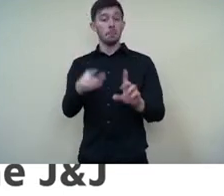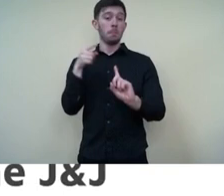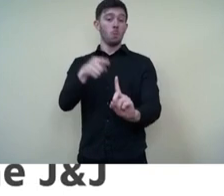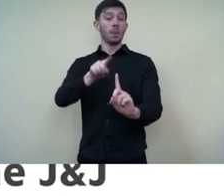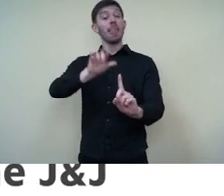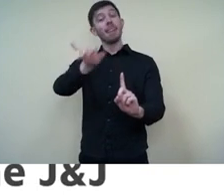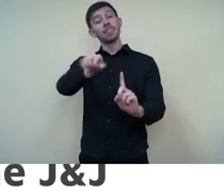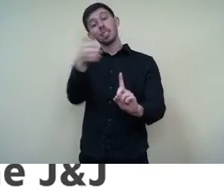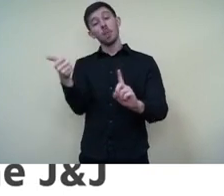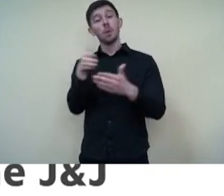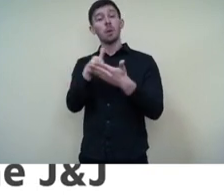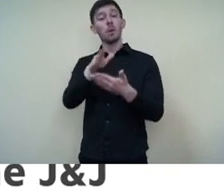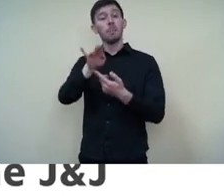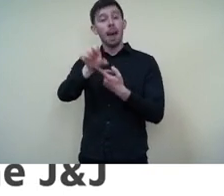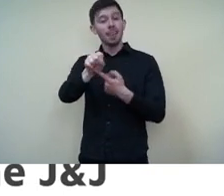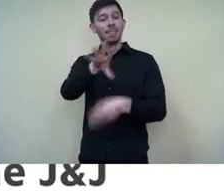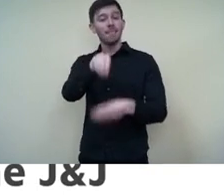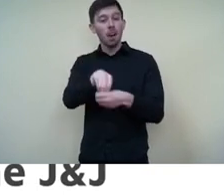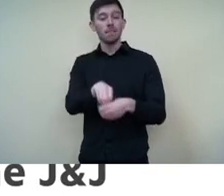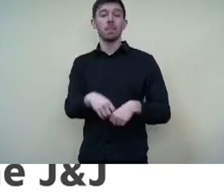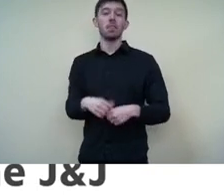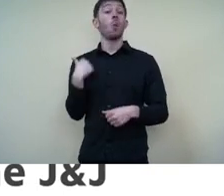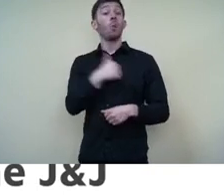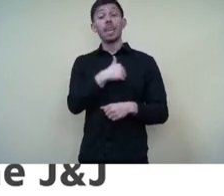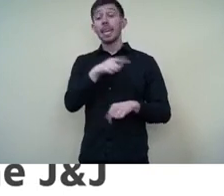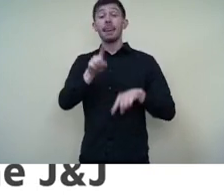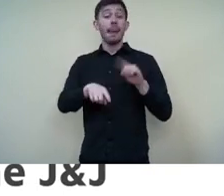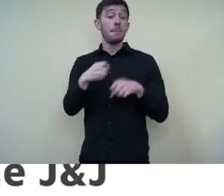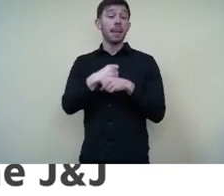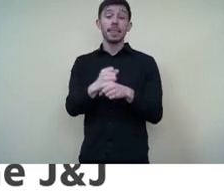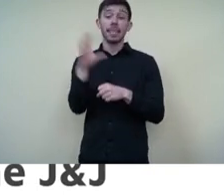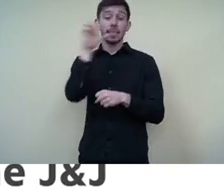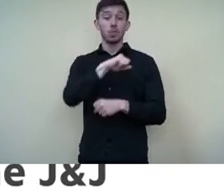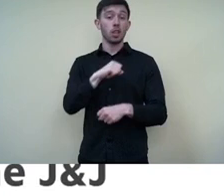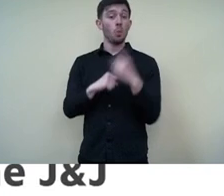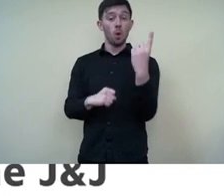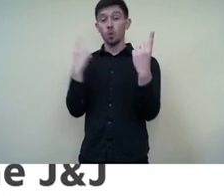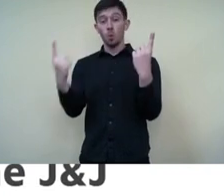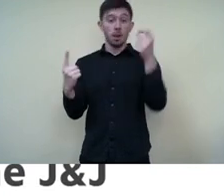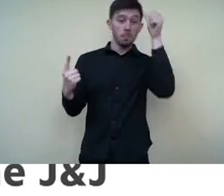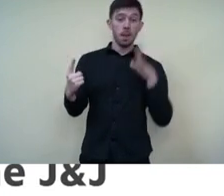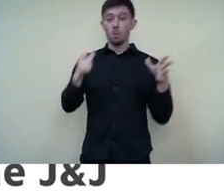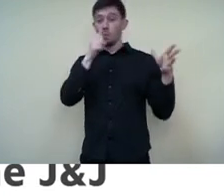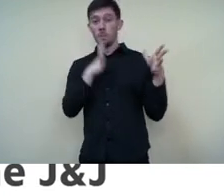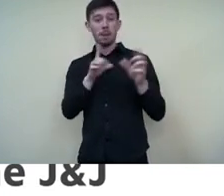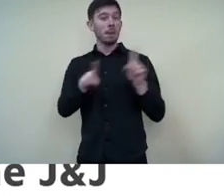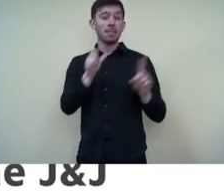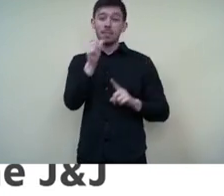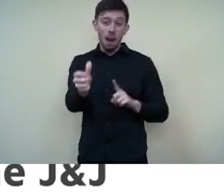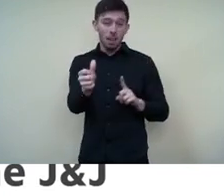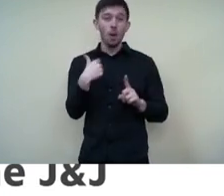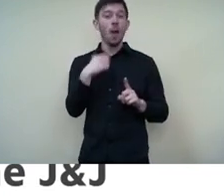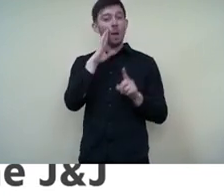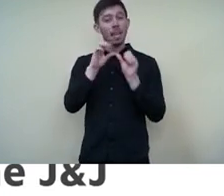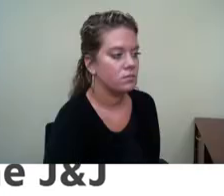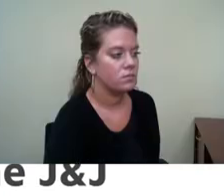other biases that are at play, because otherwise you're making the assumption that it's a 1-to-1, right? 1-to-1 males and females, when really it's not. So I'm going to